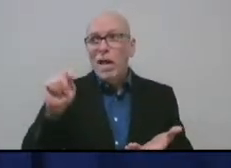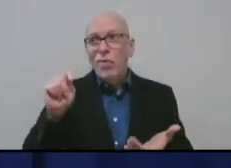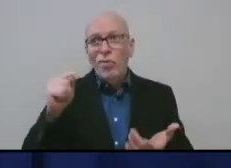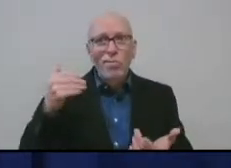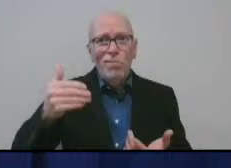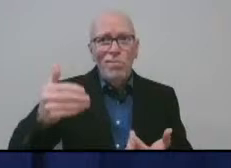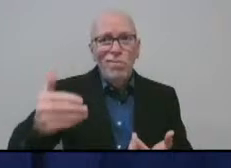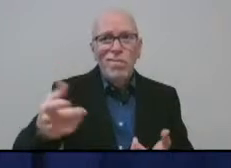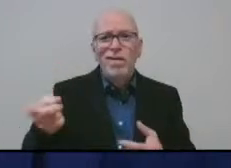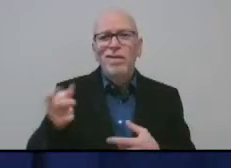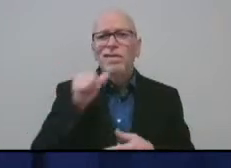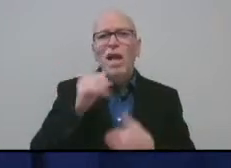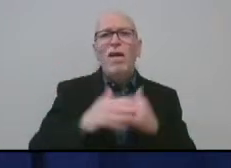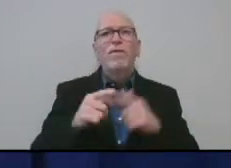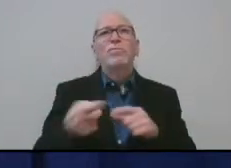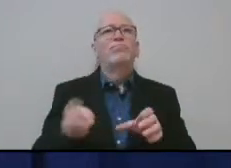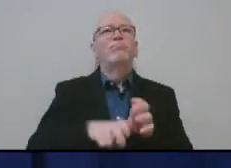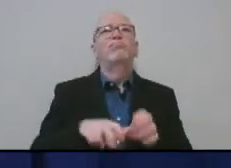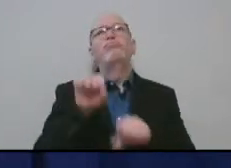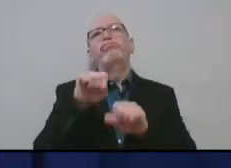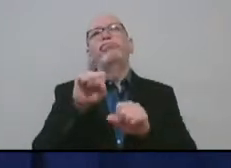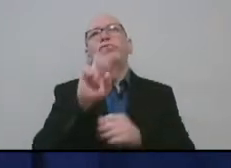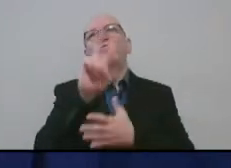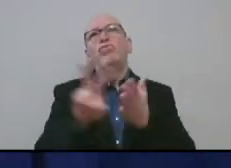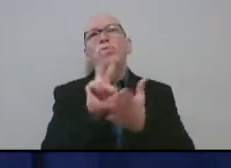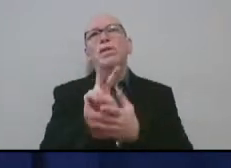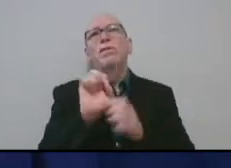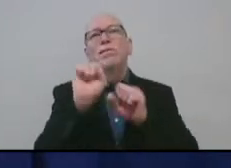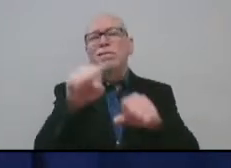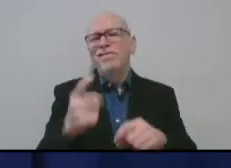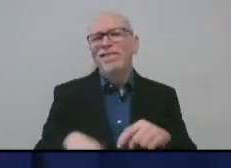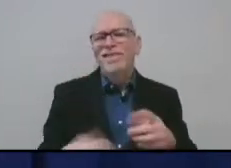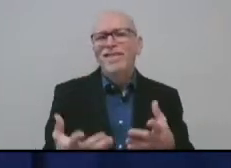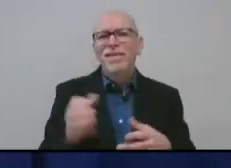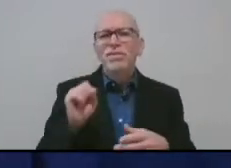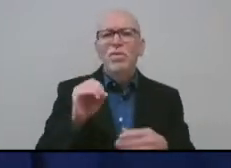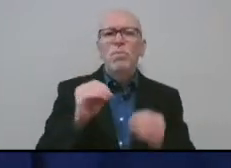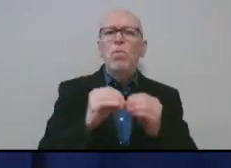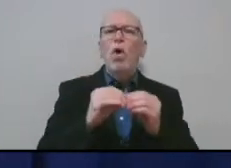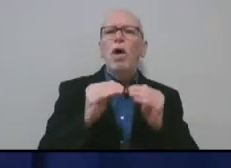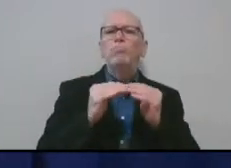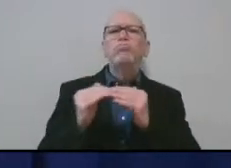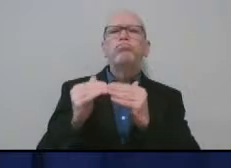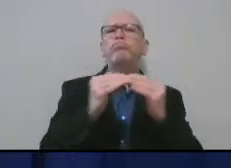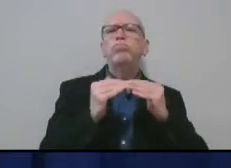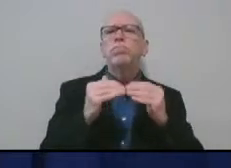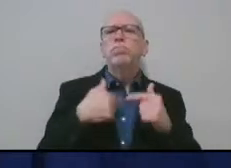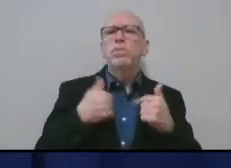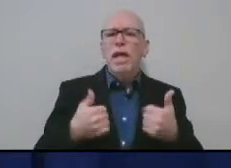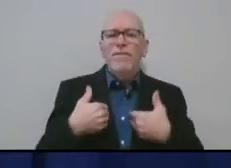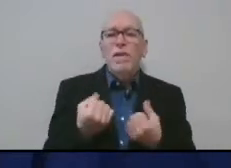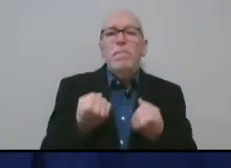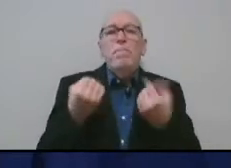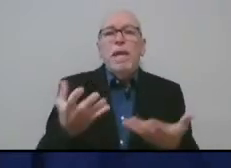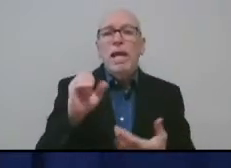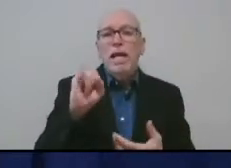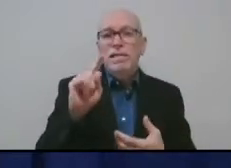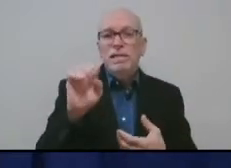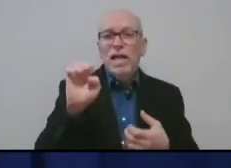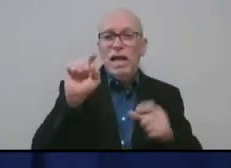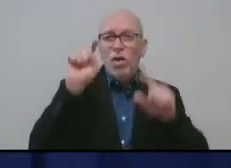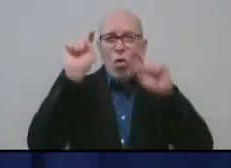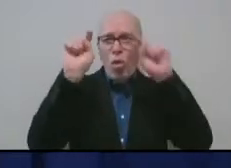for them to get in the car and go 2 hours away. So the more out of equity we can have many sites across the state that